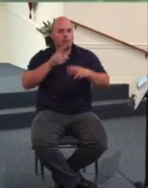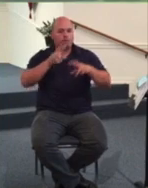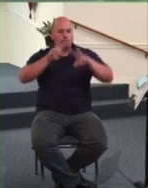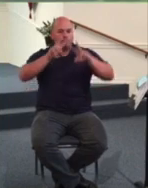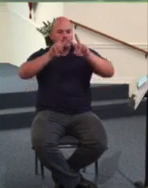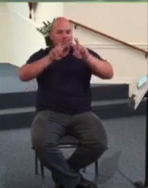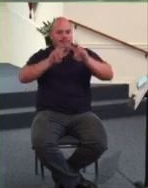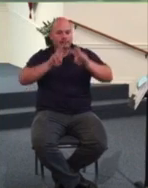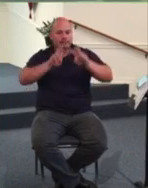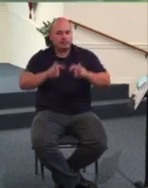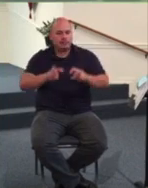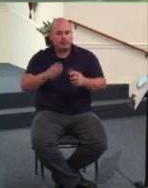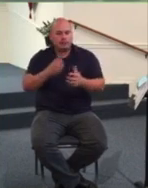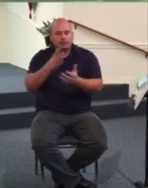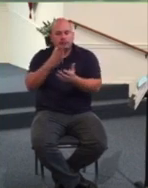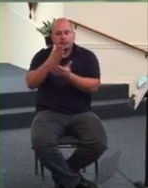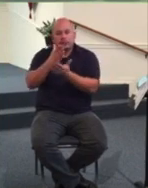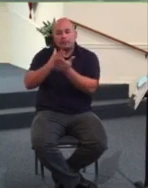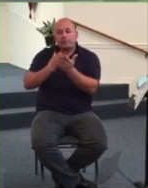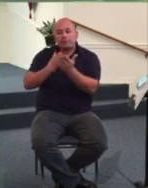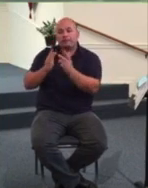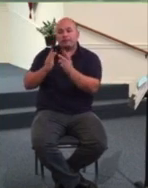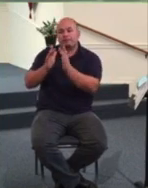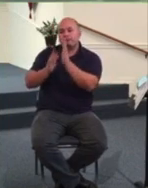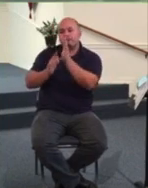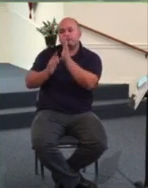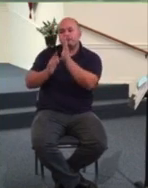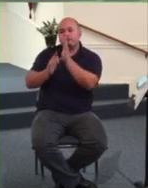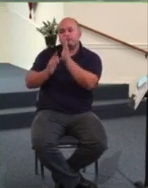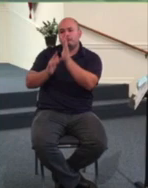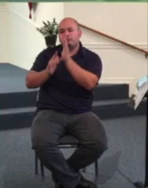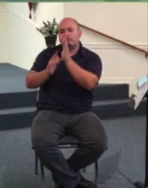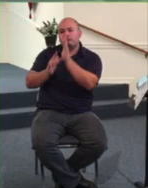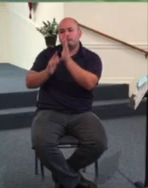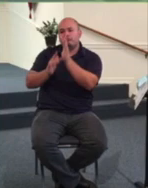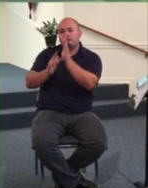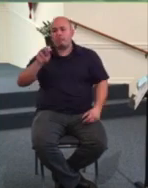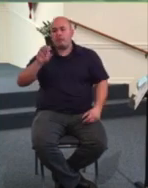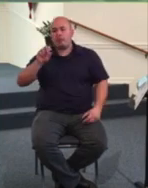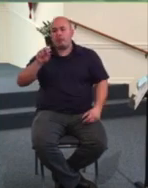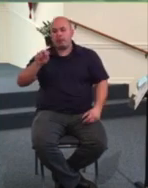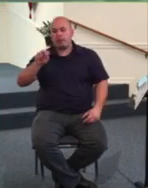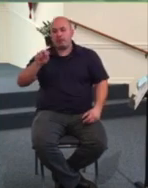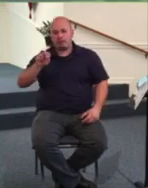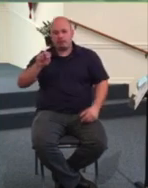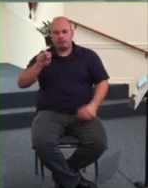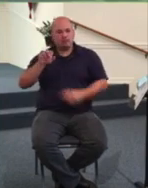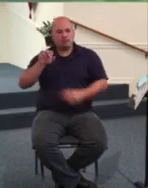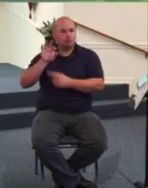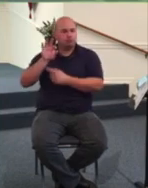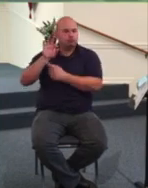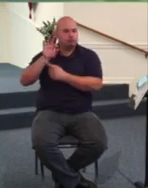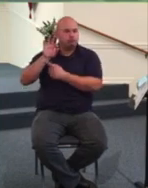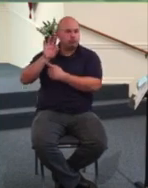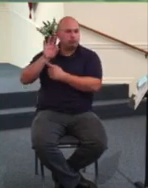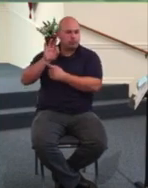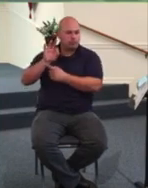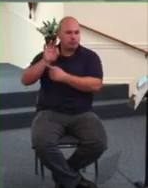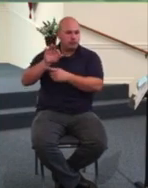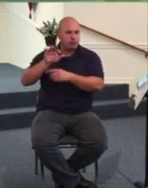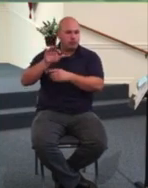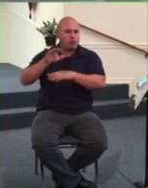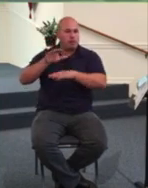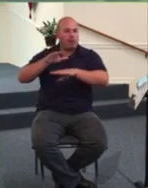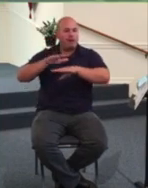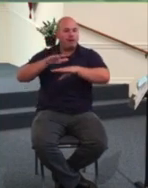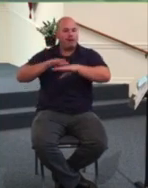the Sermon on the Level Place. So your Bible might say the Sermon on the Plain. This is a section of